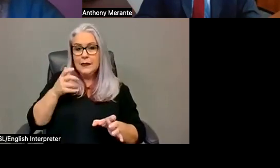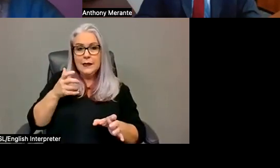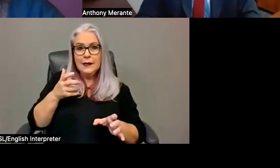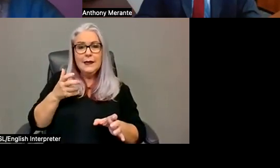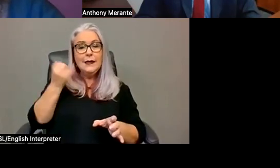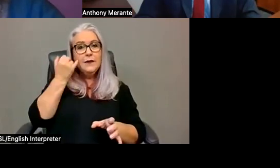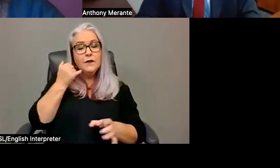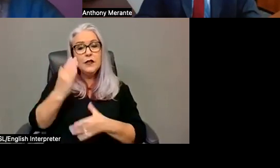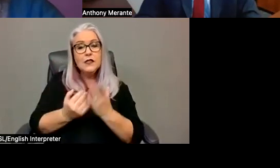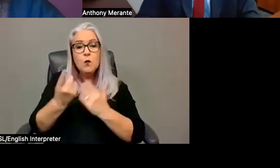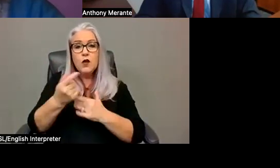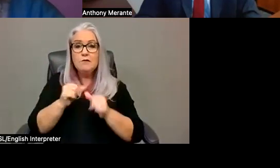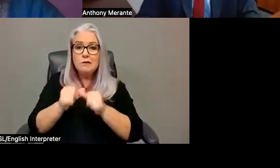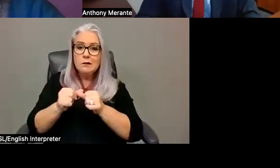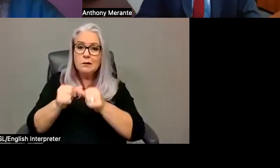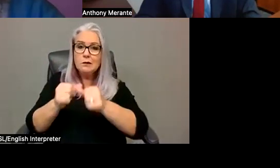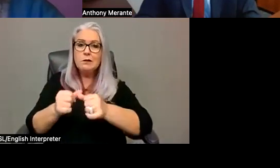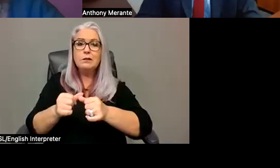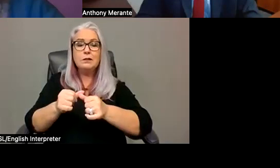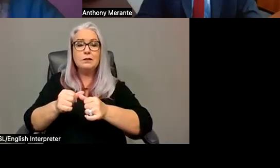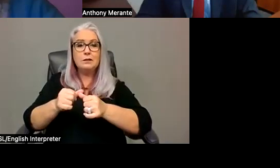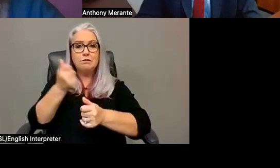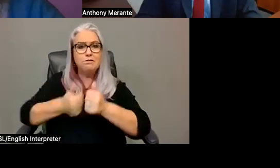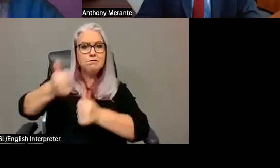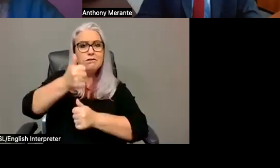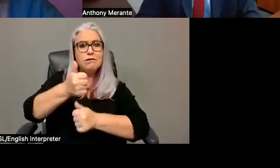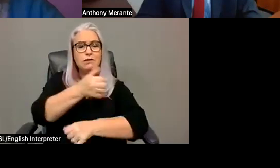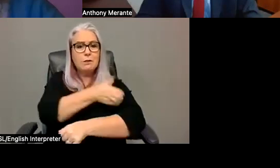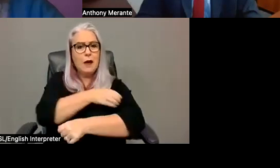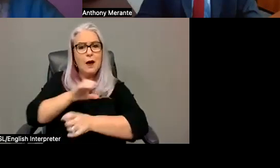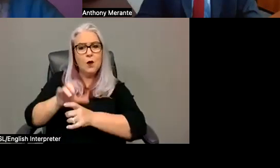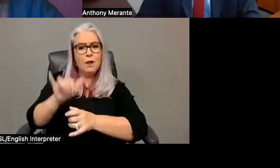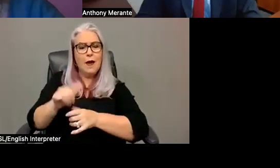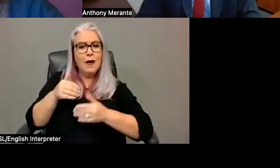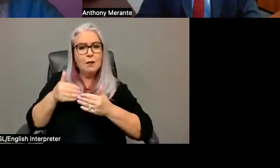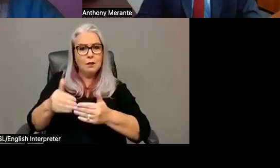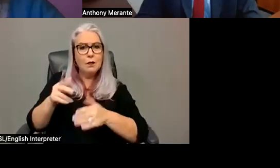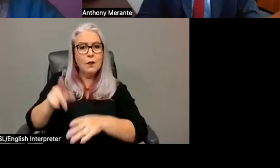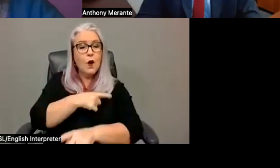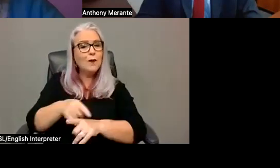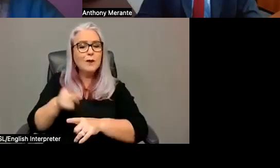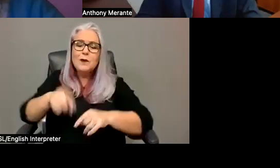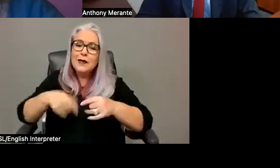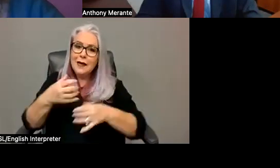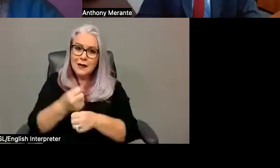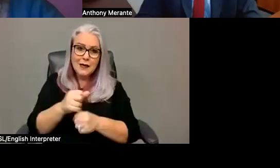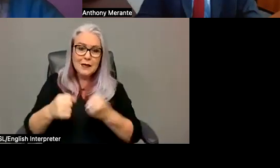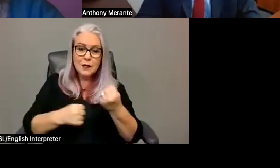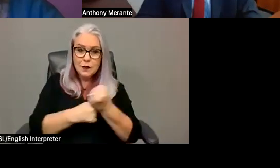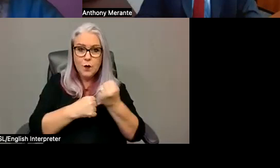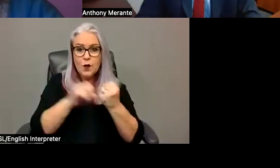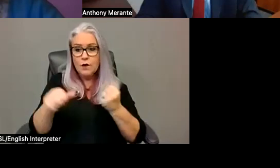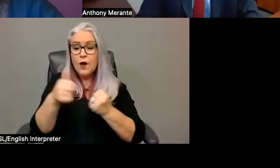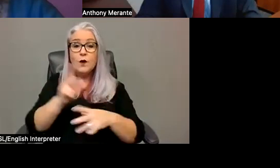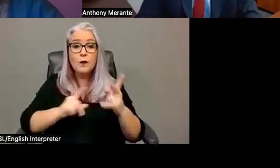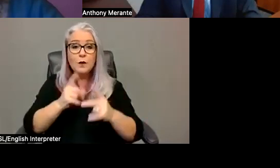in power for that long period of time, you cannot get the support of other people to get